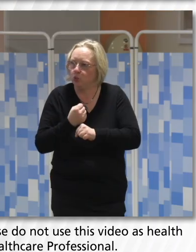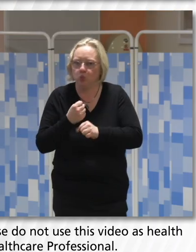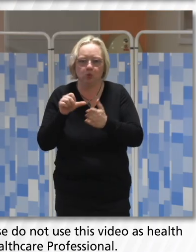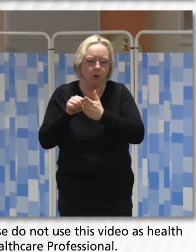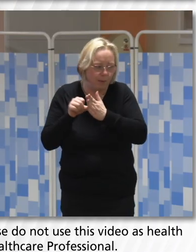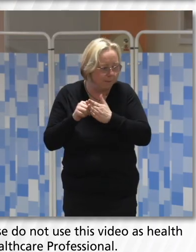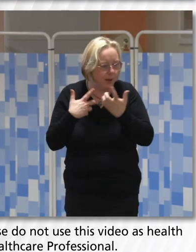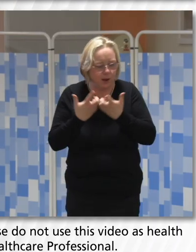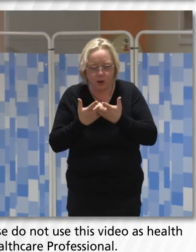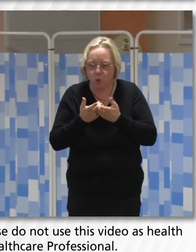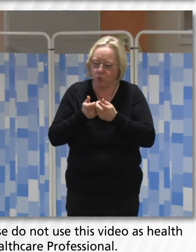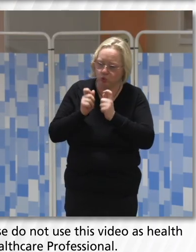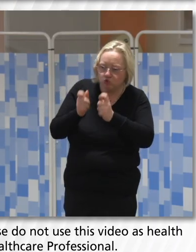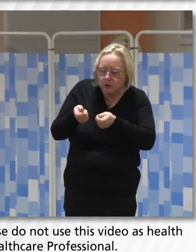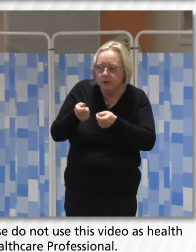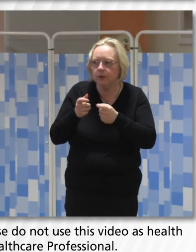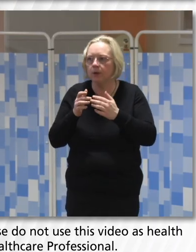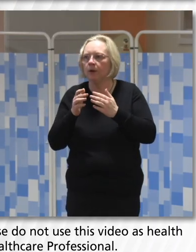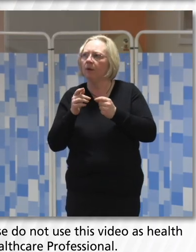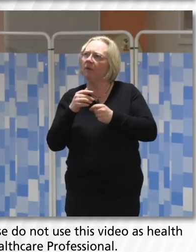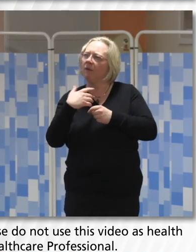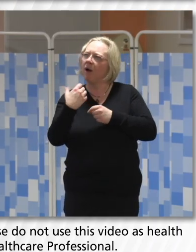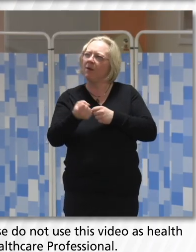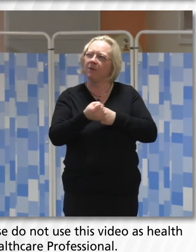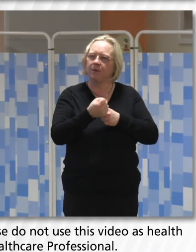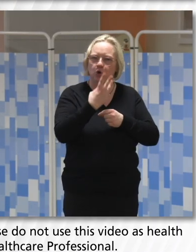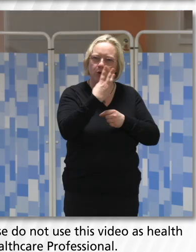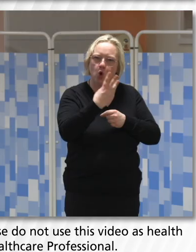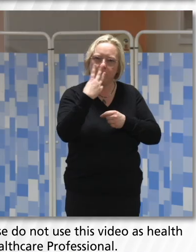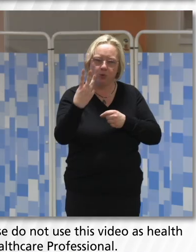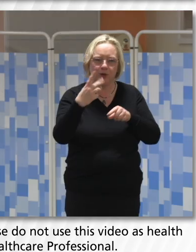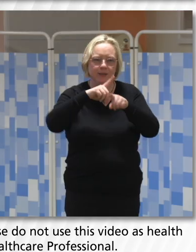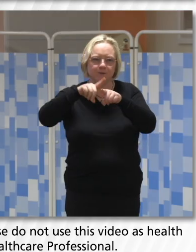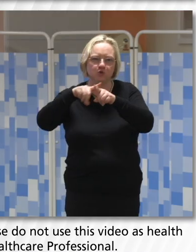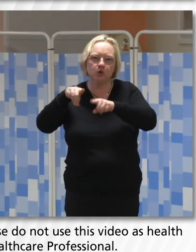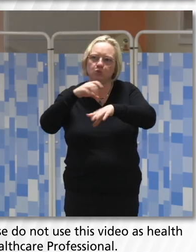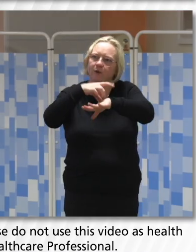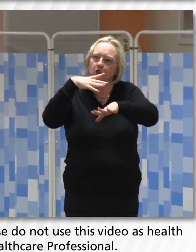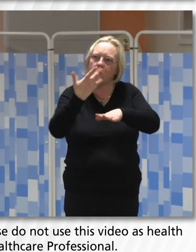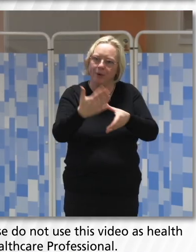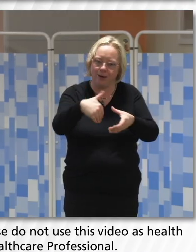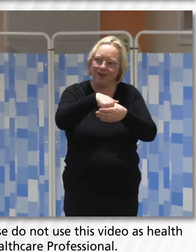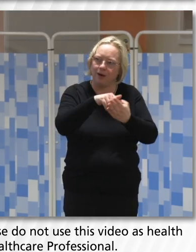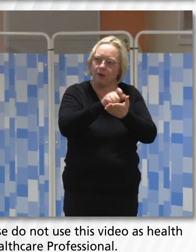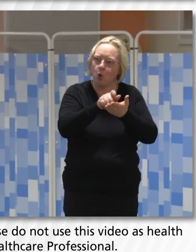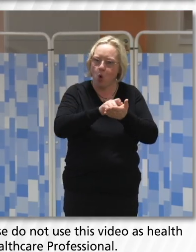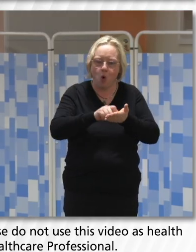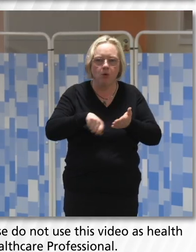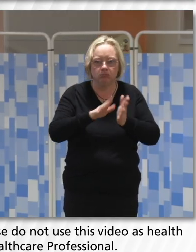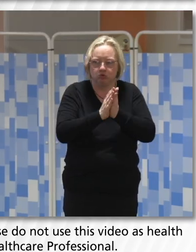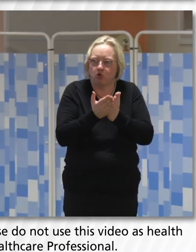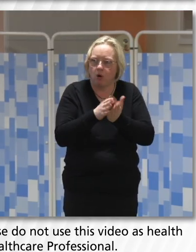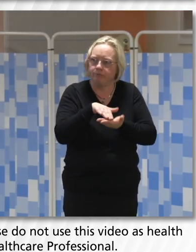is. We got 33 authors to write altogether in the book,